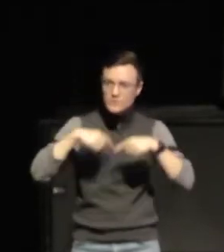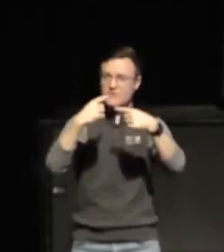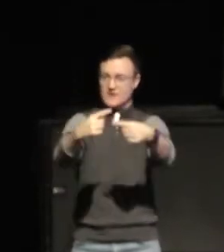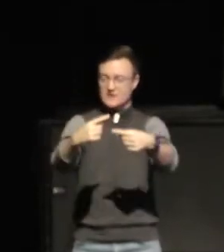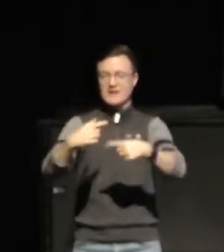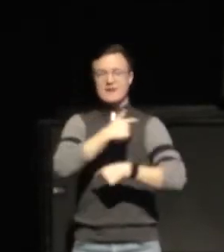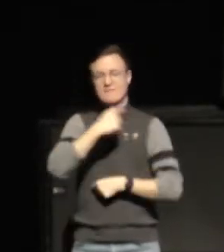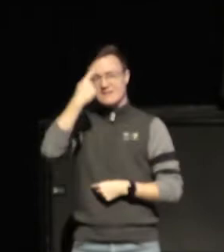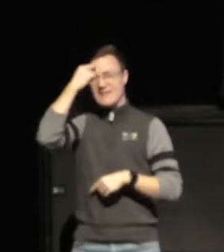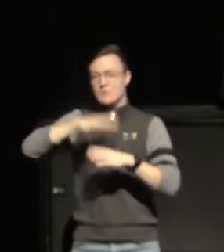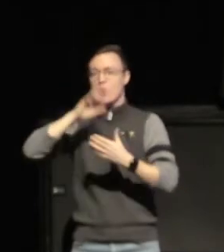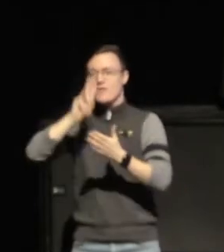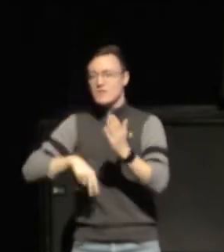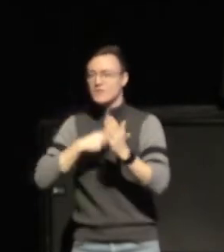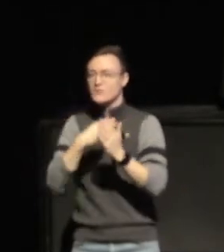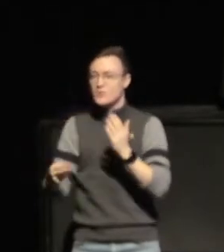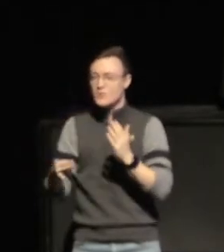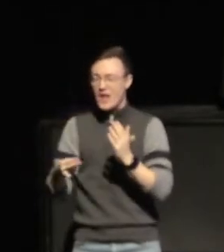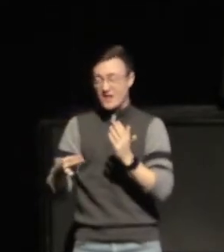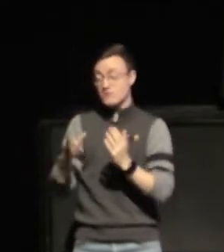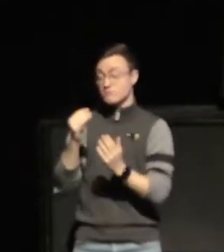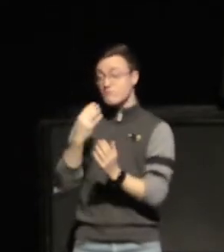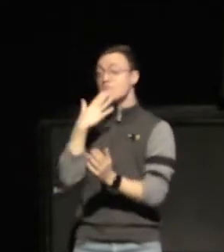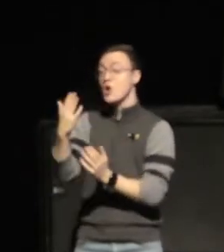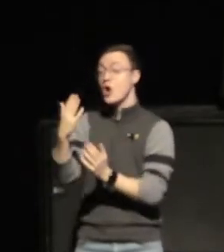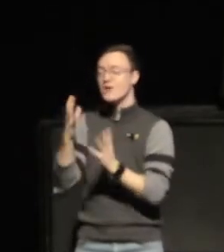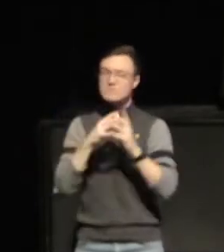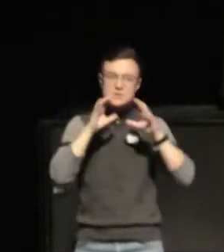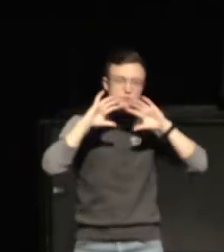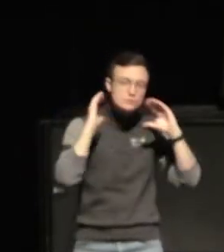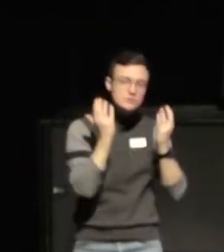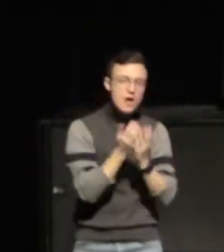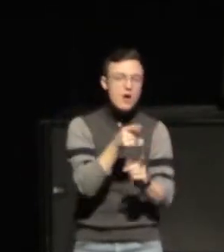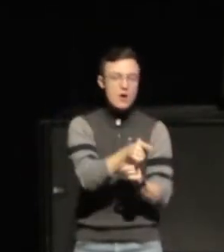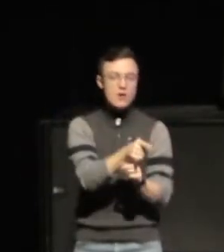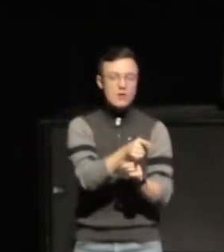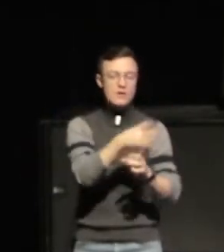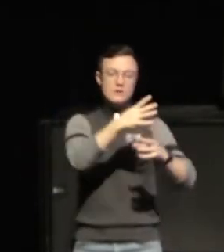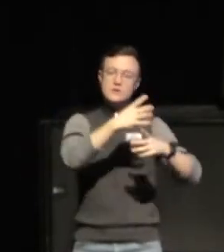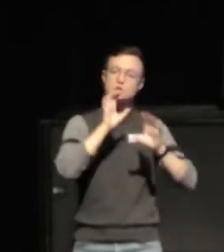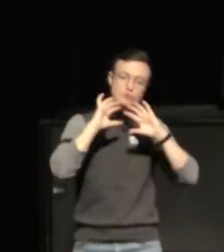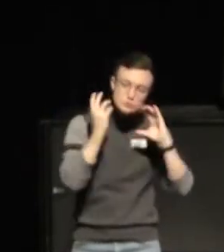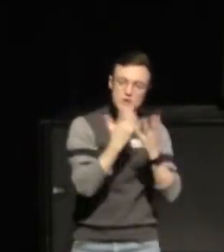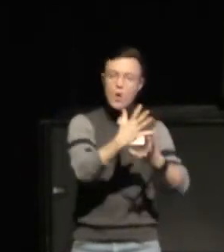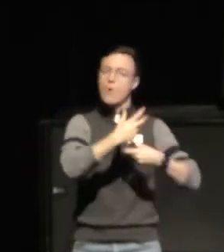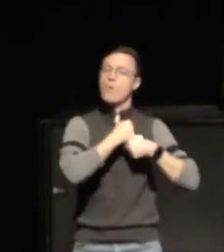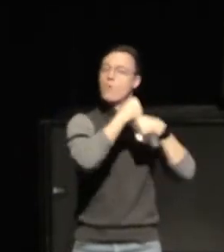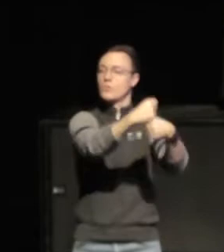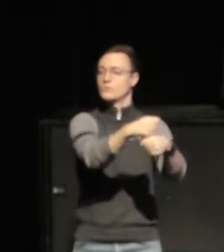nature, but we don't think about the social aspect of sustainability.